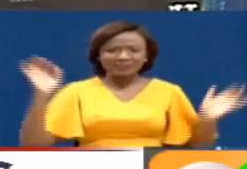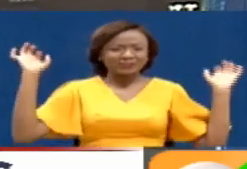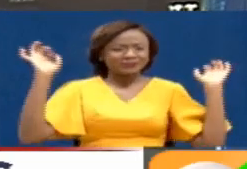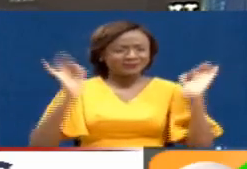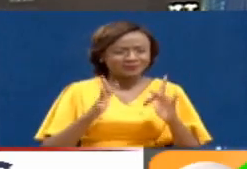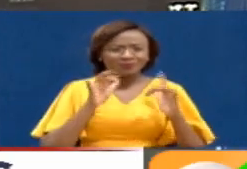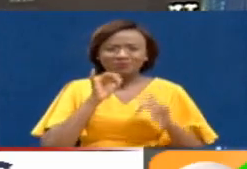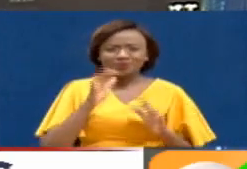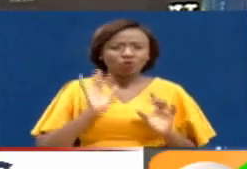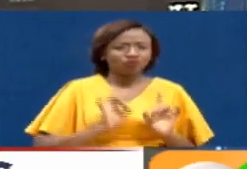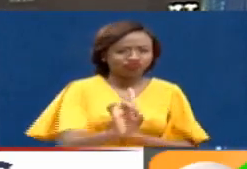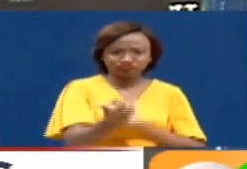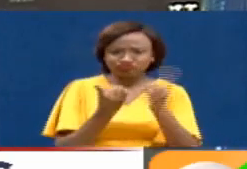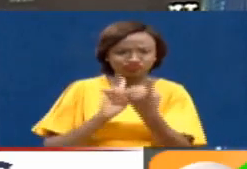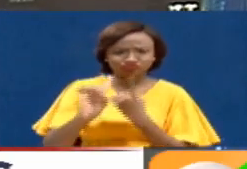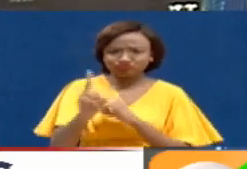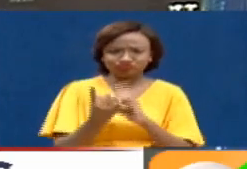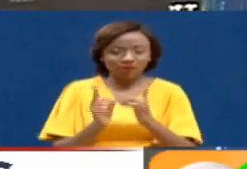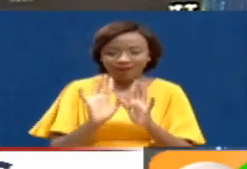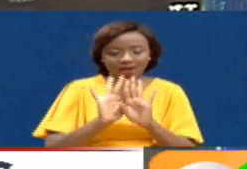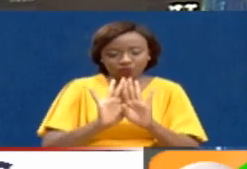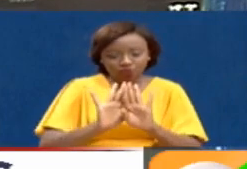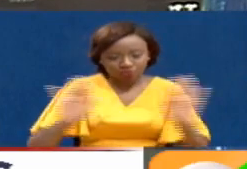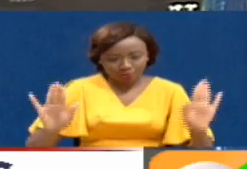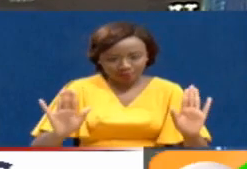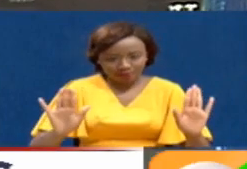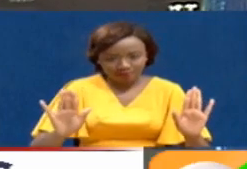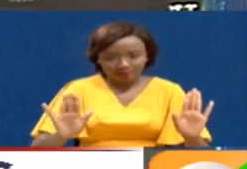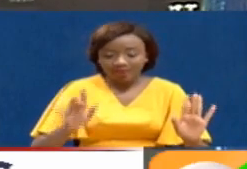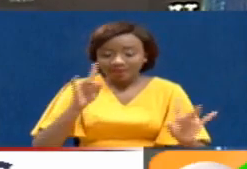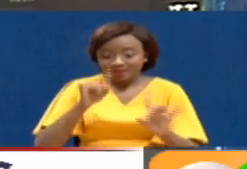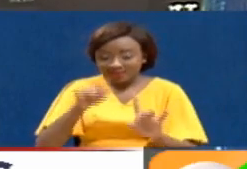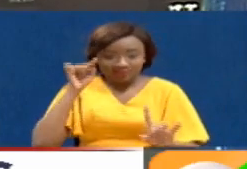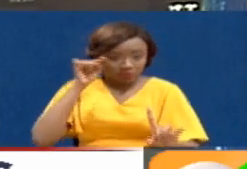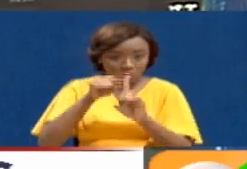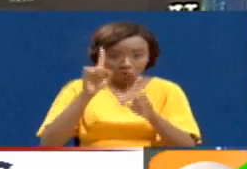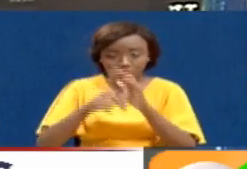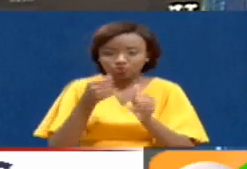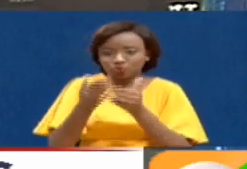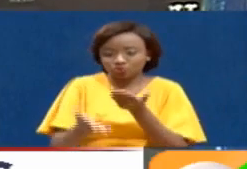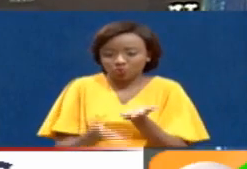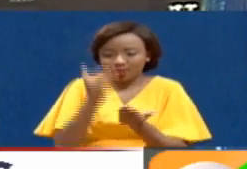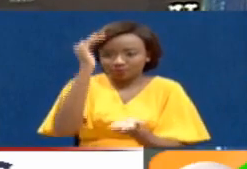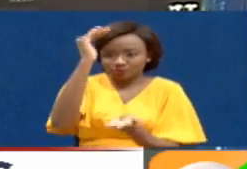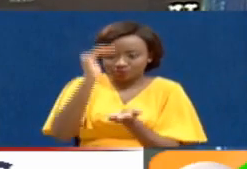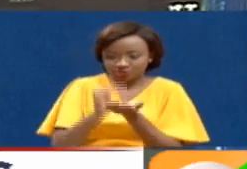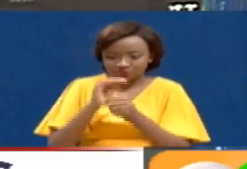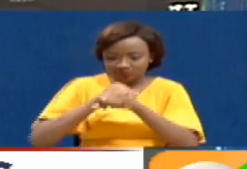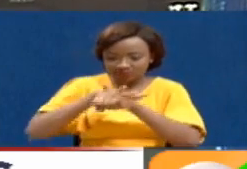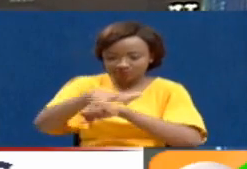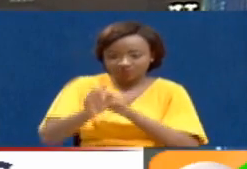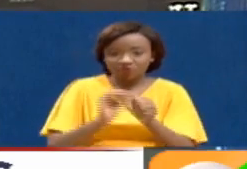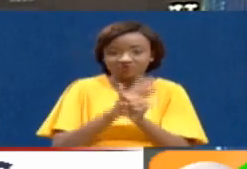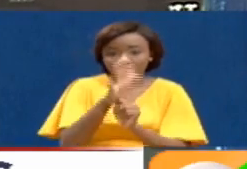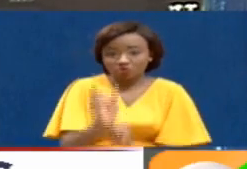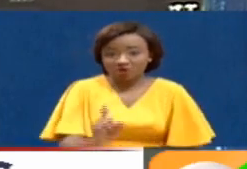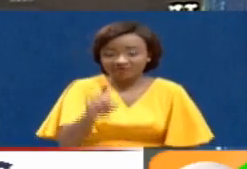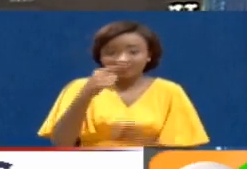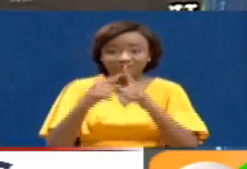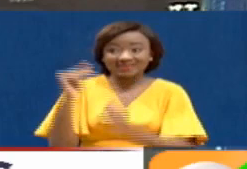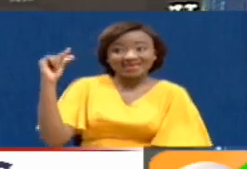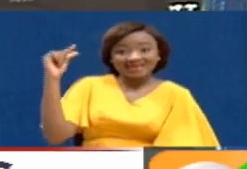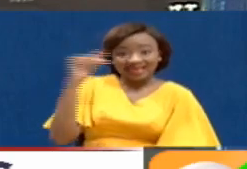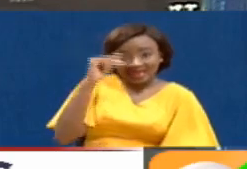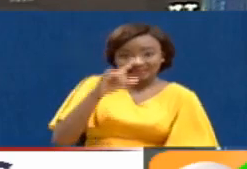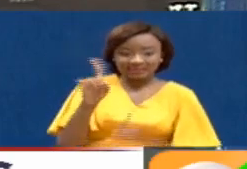contact. Well, the Kenyan government has been enforcing this practice as a way of scaling down the spread of the highly contagious coronavirus. But in Garissa